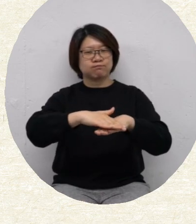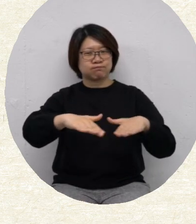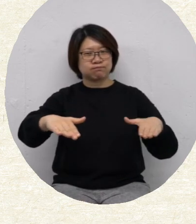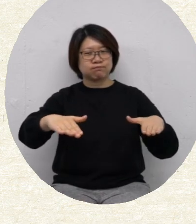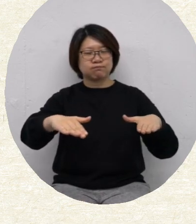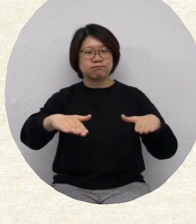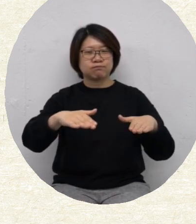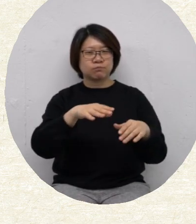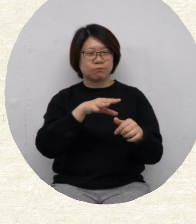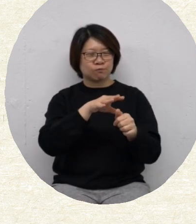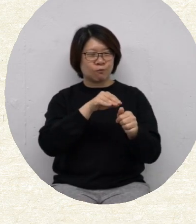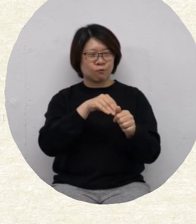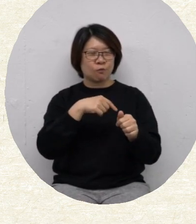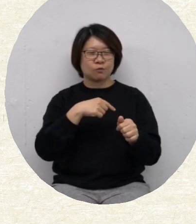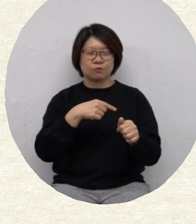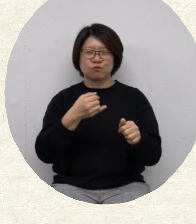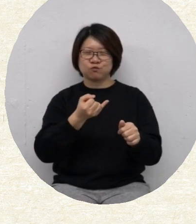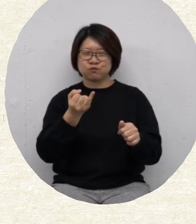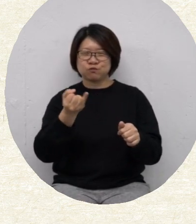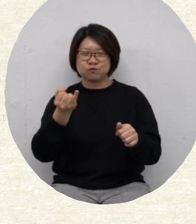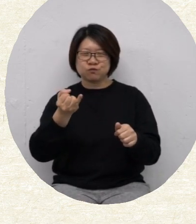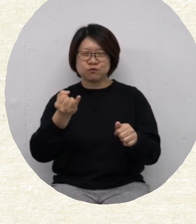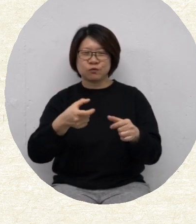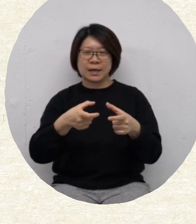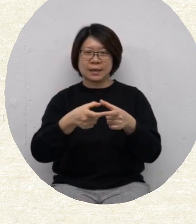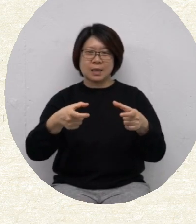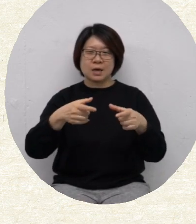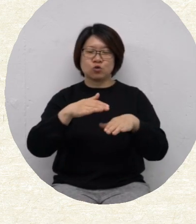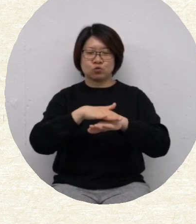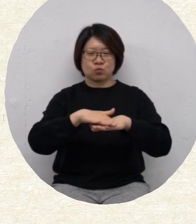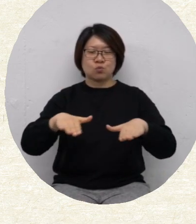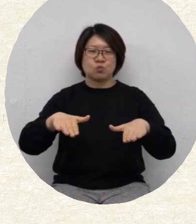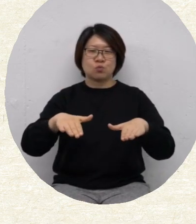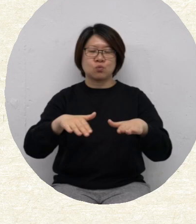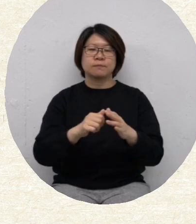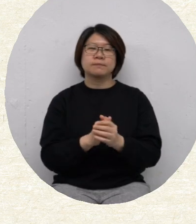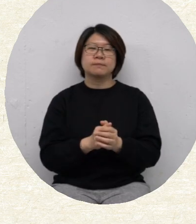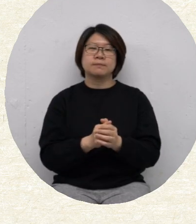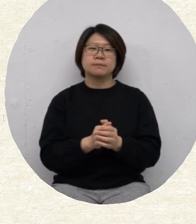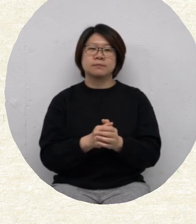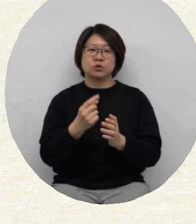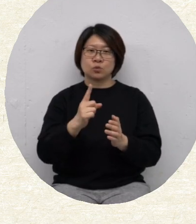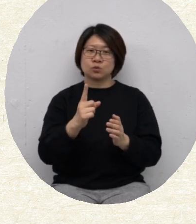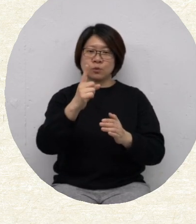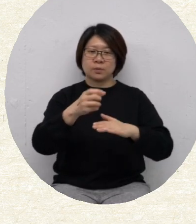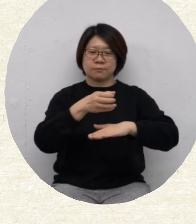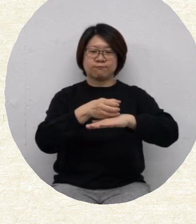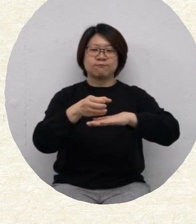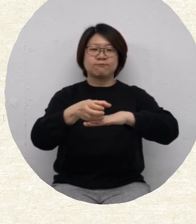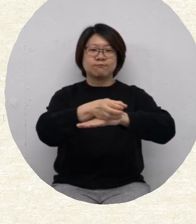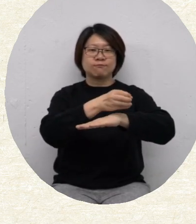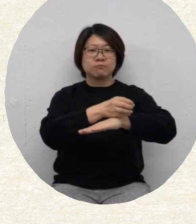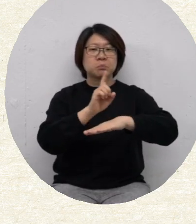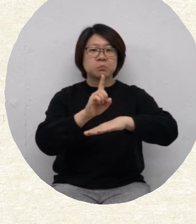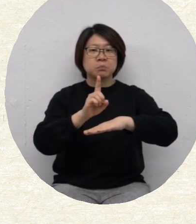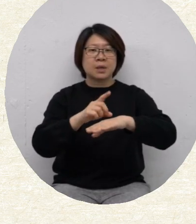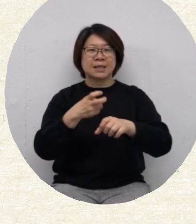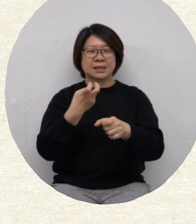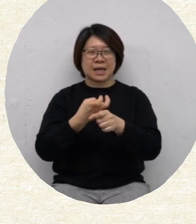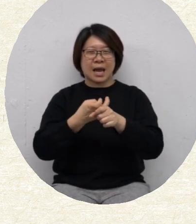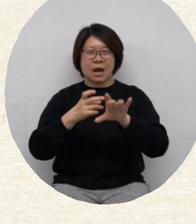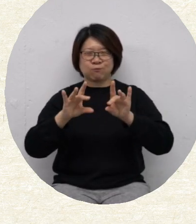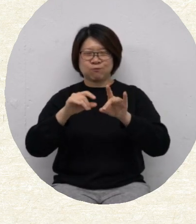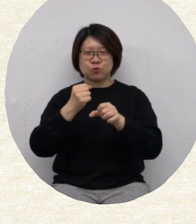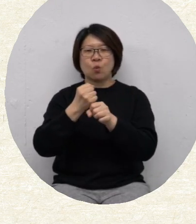Selections from these drawings were scanned and made into a tabloid-sized newspapers, returning these back